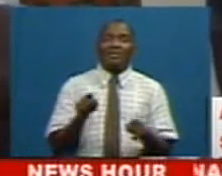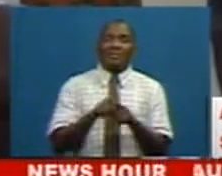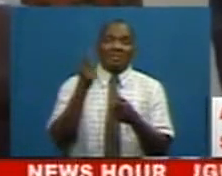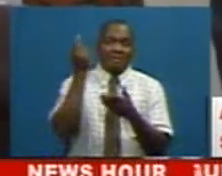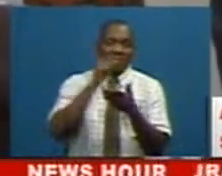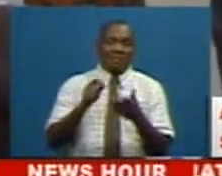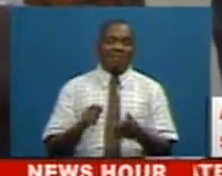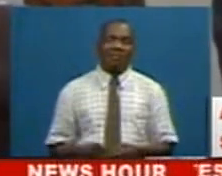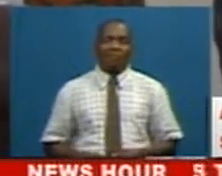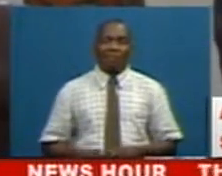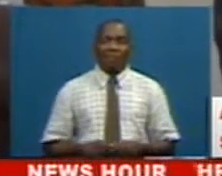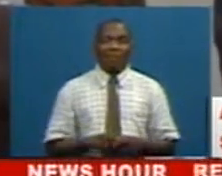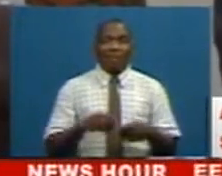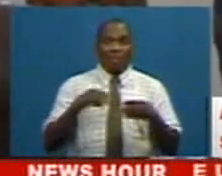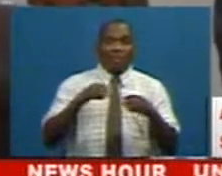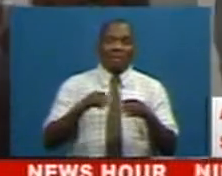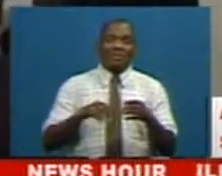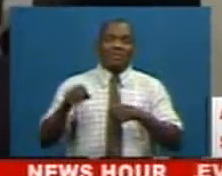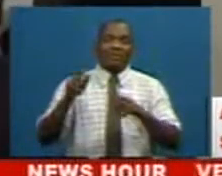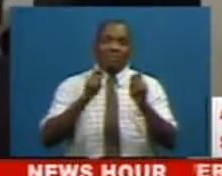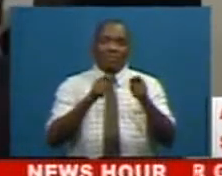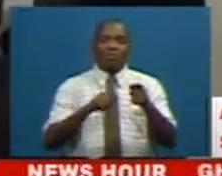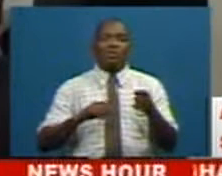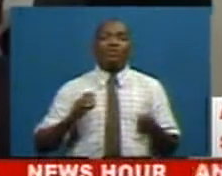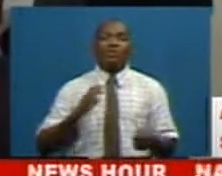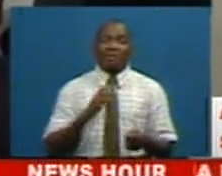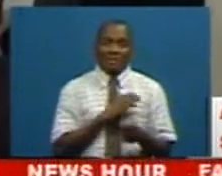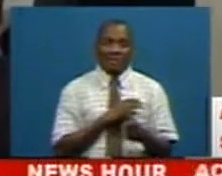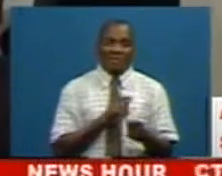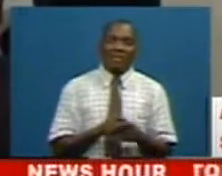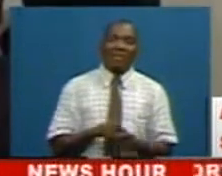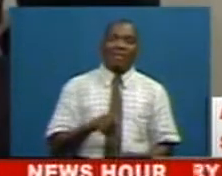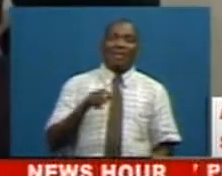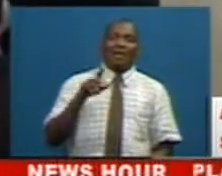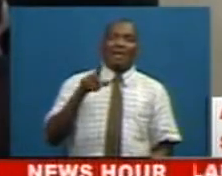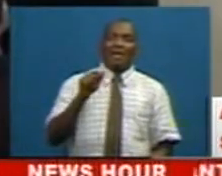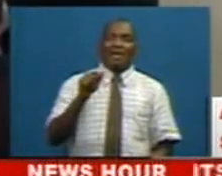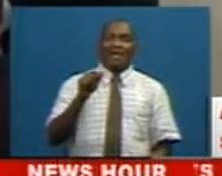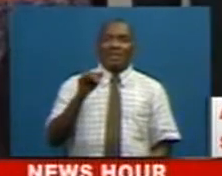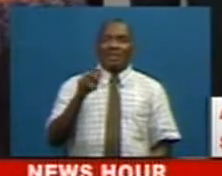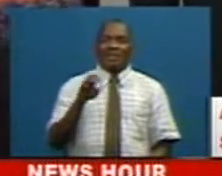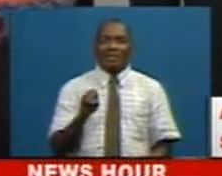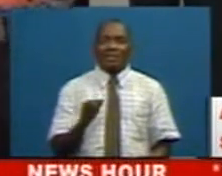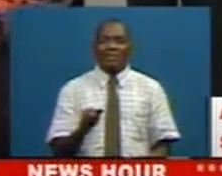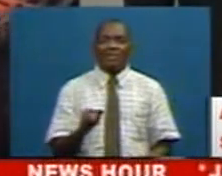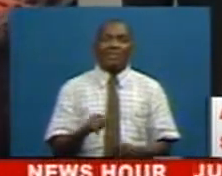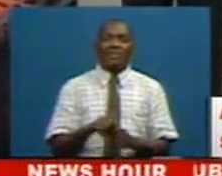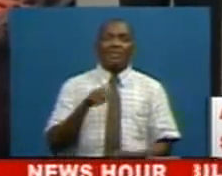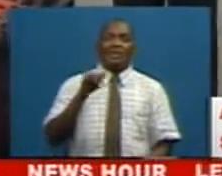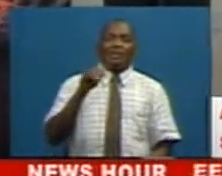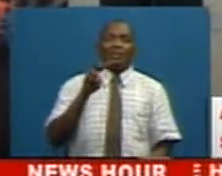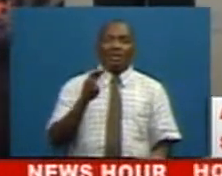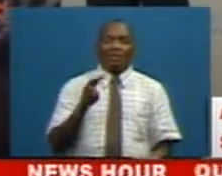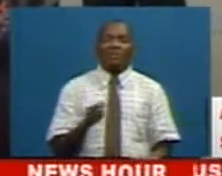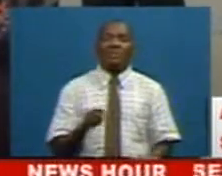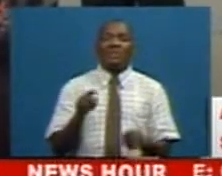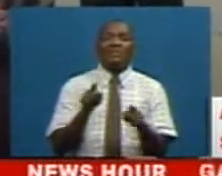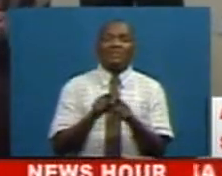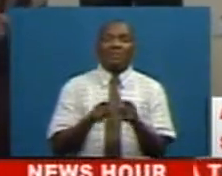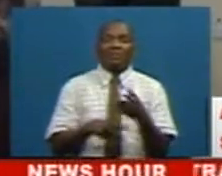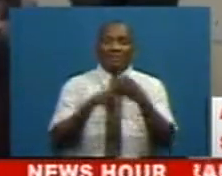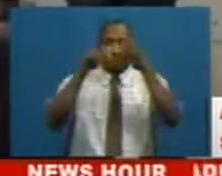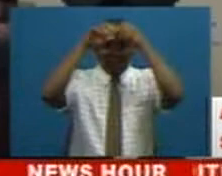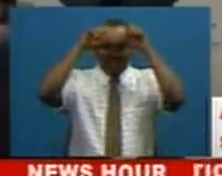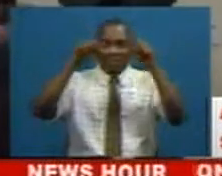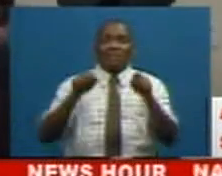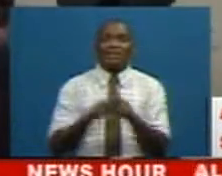the secretary. The Marketing and Sponsorship Committee has Mr. Gedilaye as chairman, with Mr. Yao Ampofu Ankra as vice